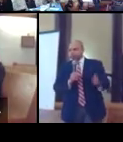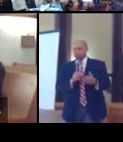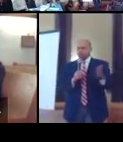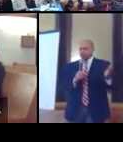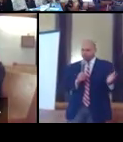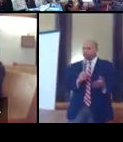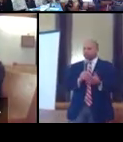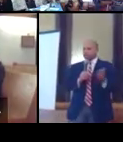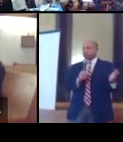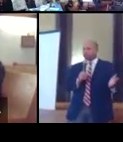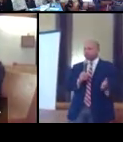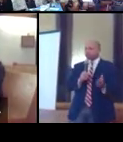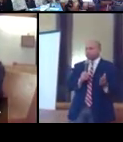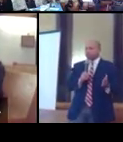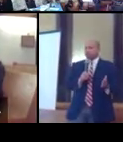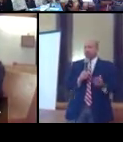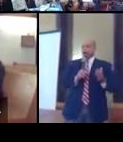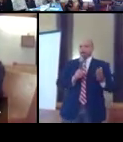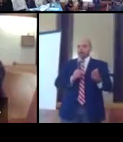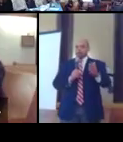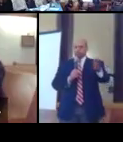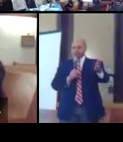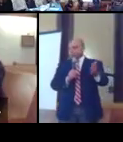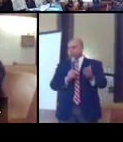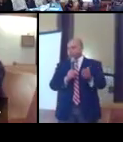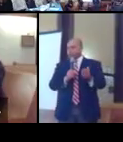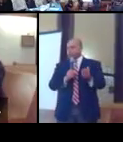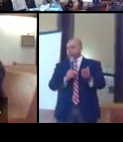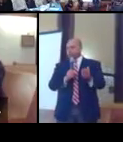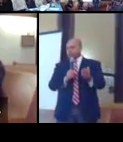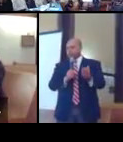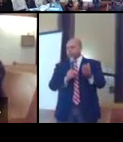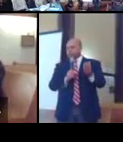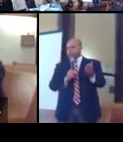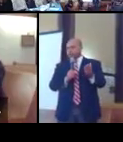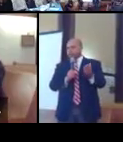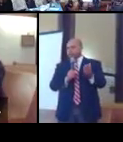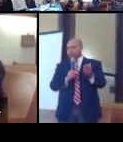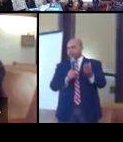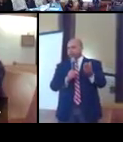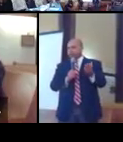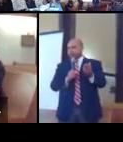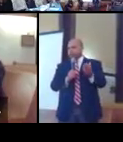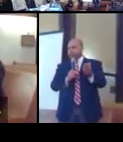we are putting our feet into that. I would say there's a board bill on the table that